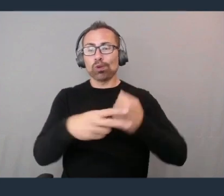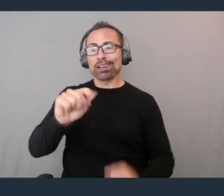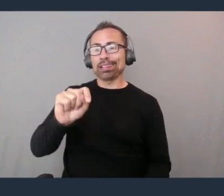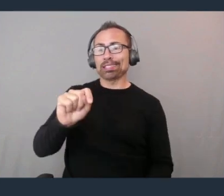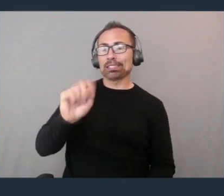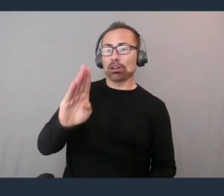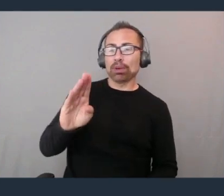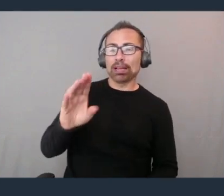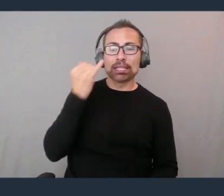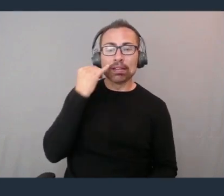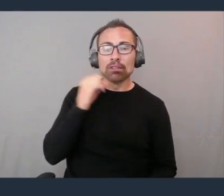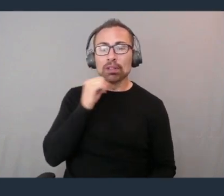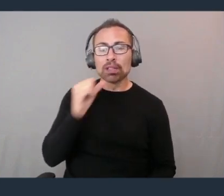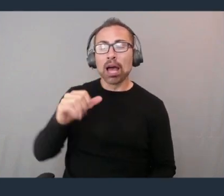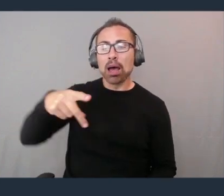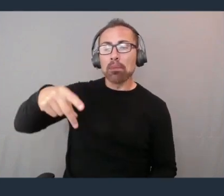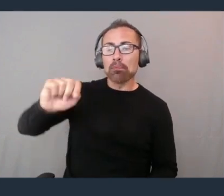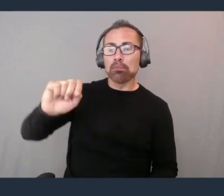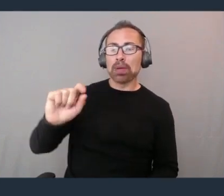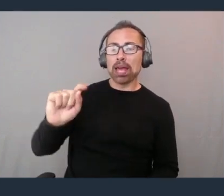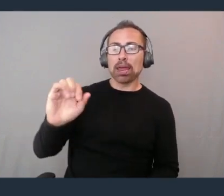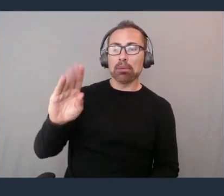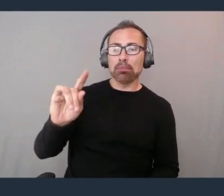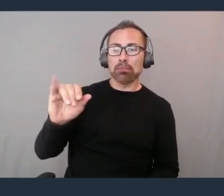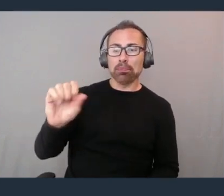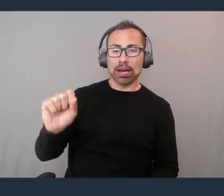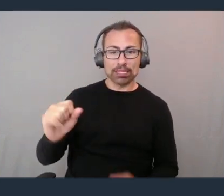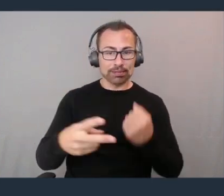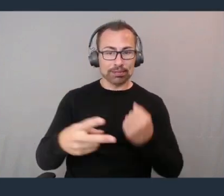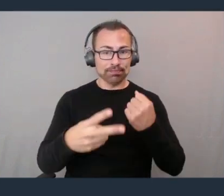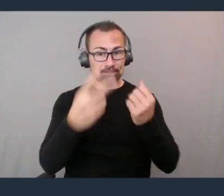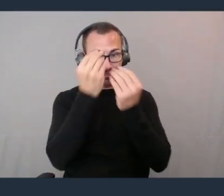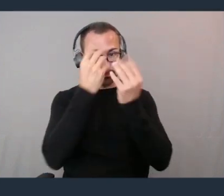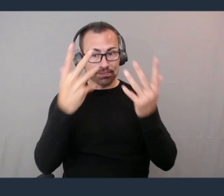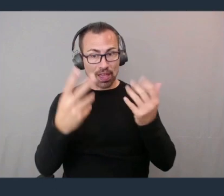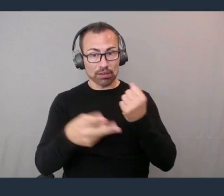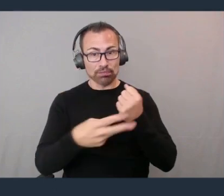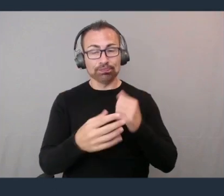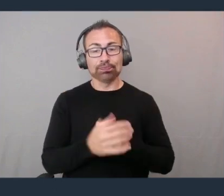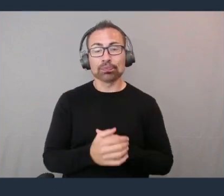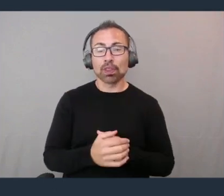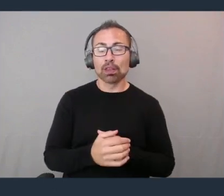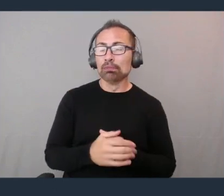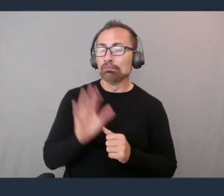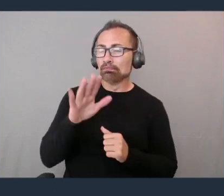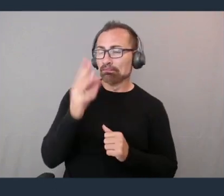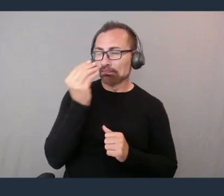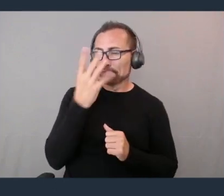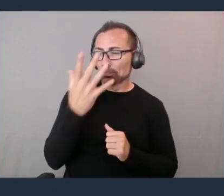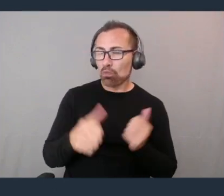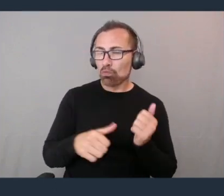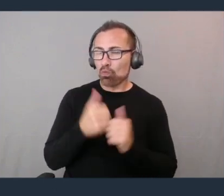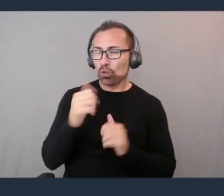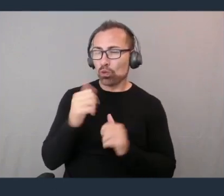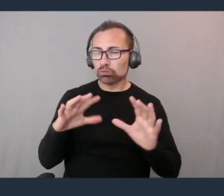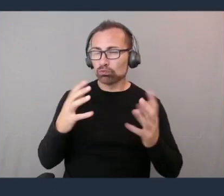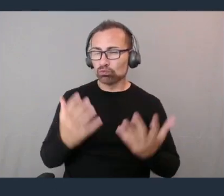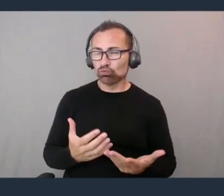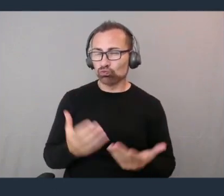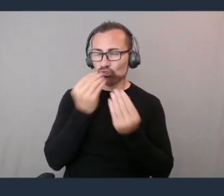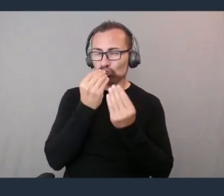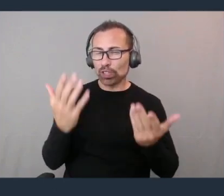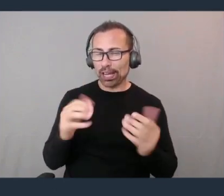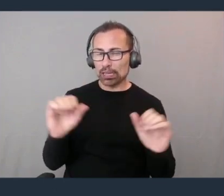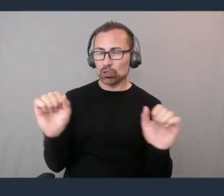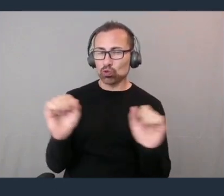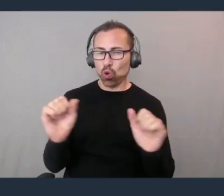data. Now, combine this with the fact that most of the world's data is cold. Most of you would agree that data gets cold very,